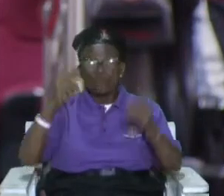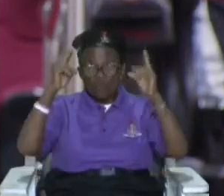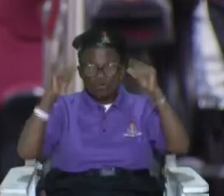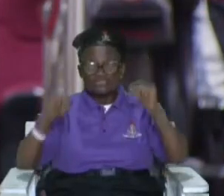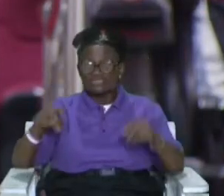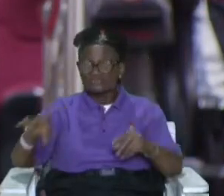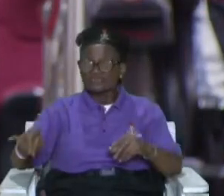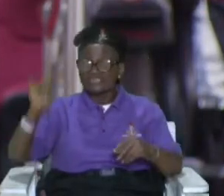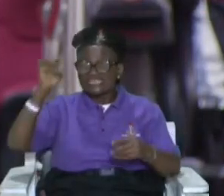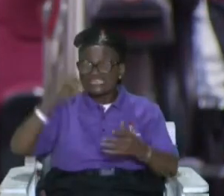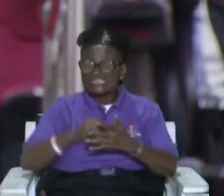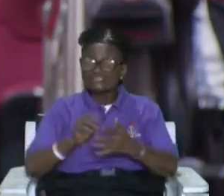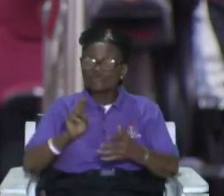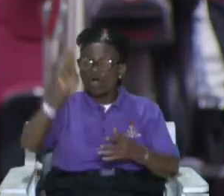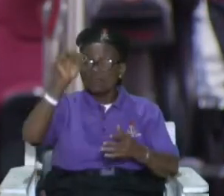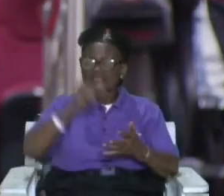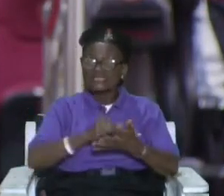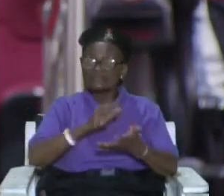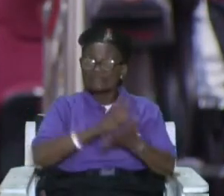again.